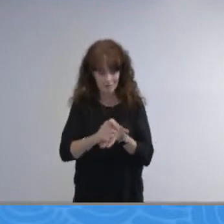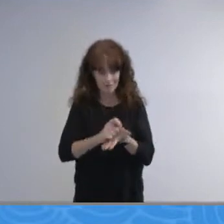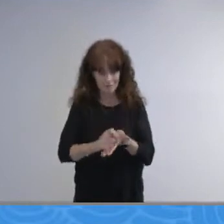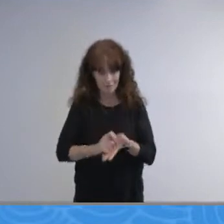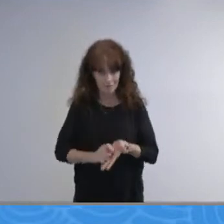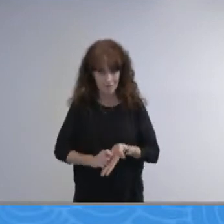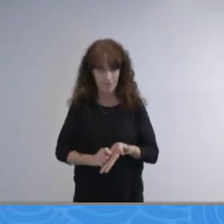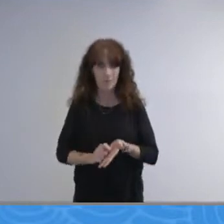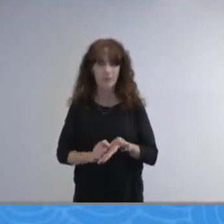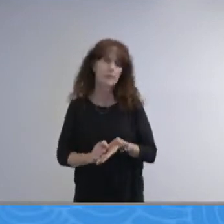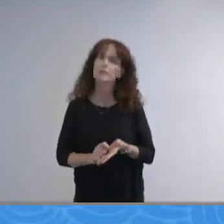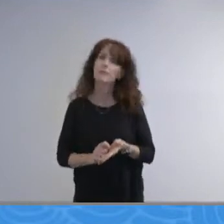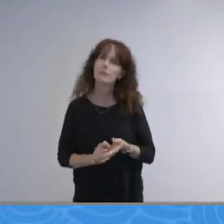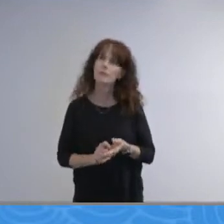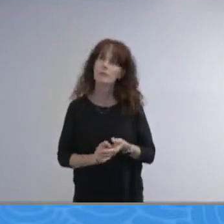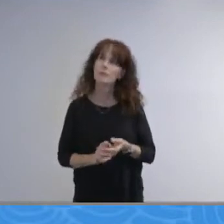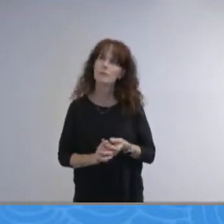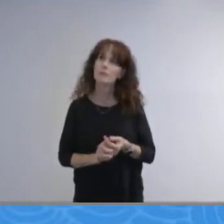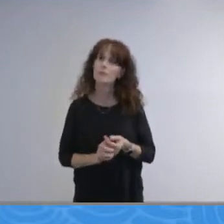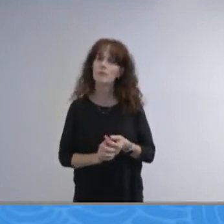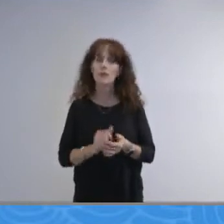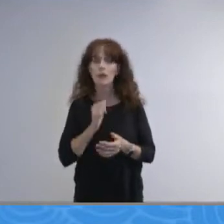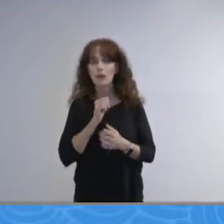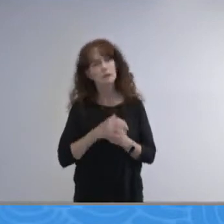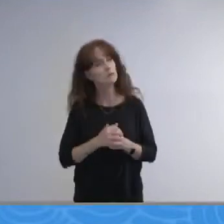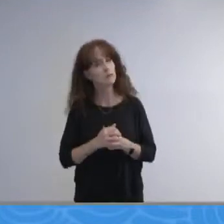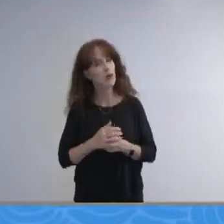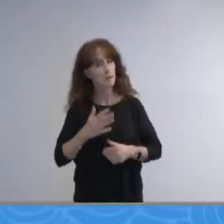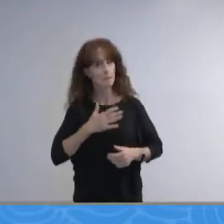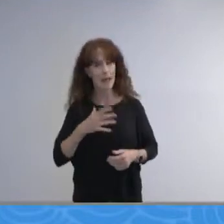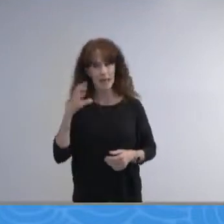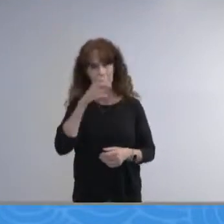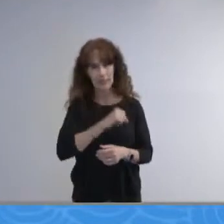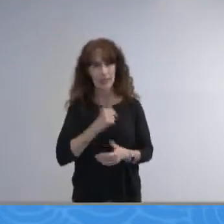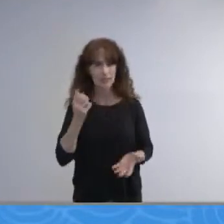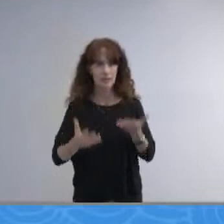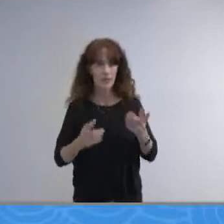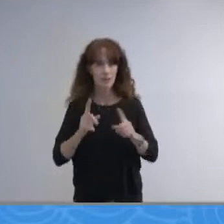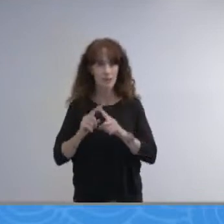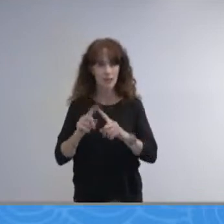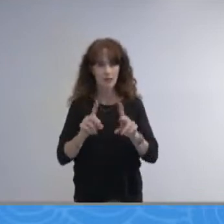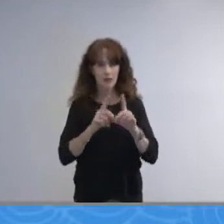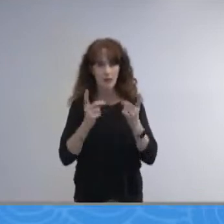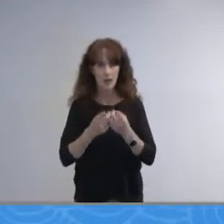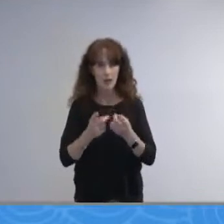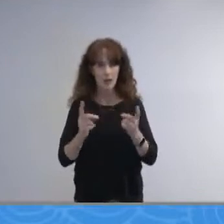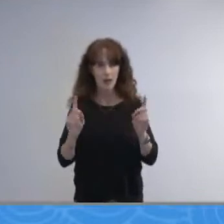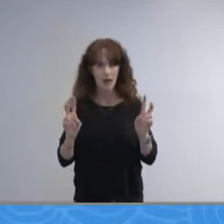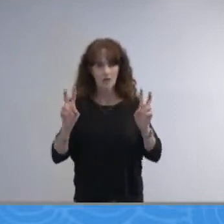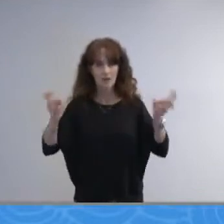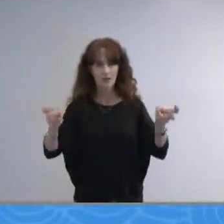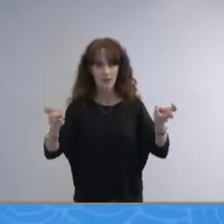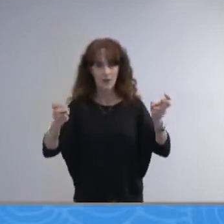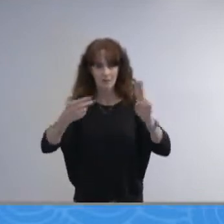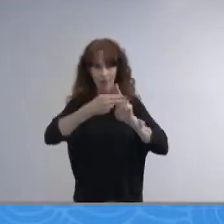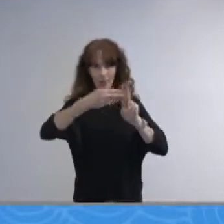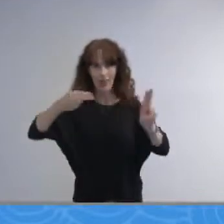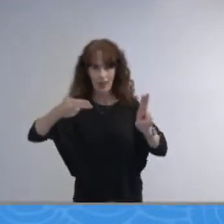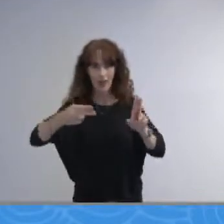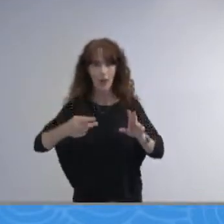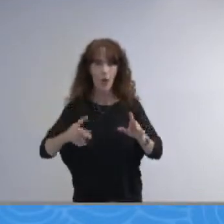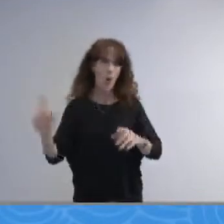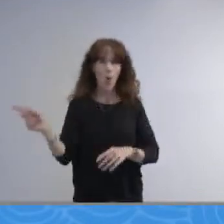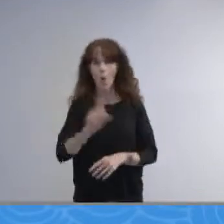I don't know that. I mean, my guess is maybe different districts call it by different stuff, but just like where